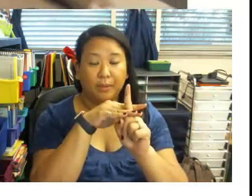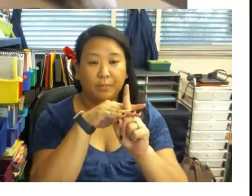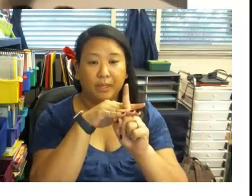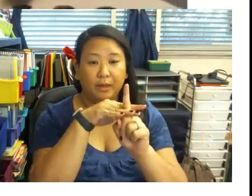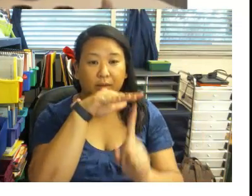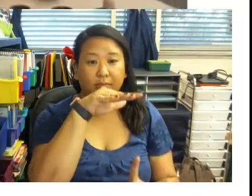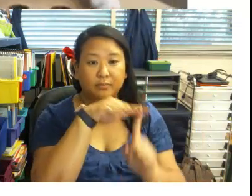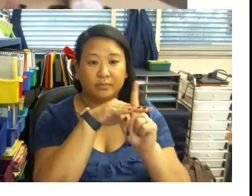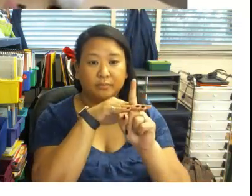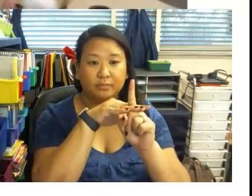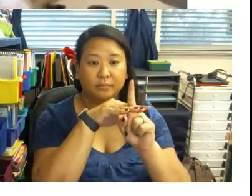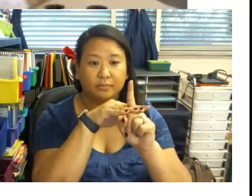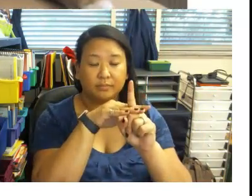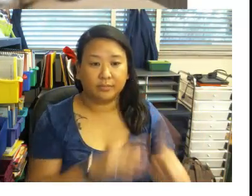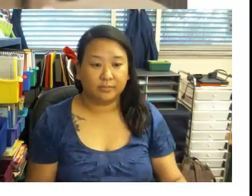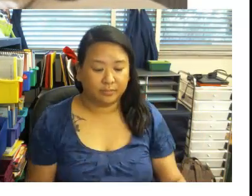up, appear.